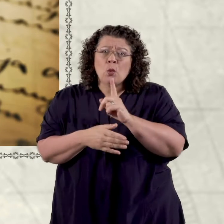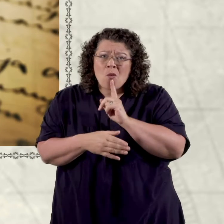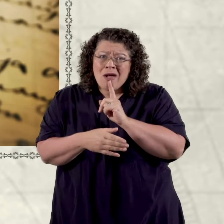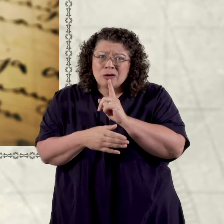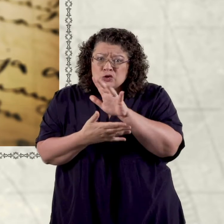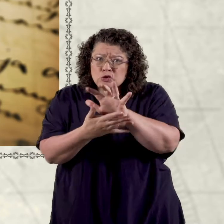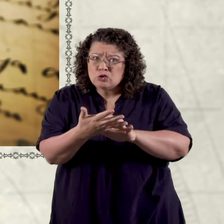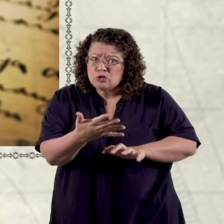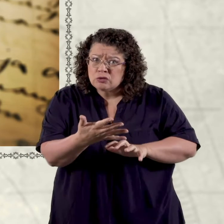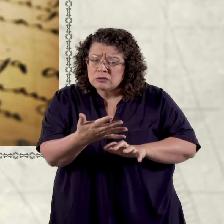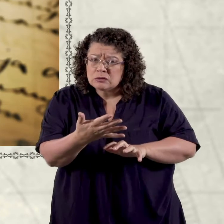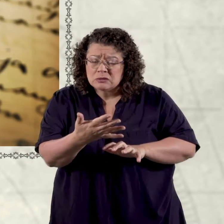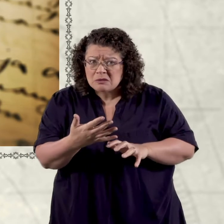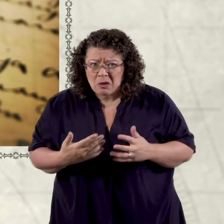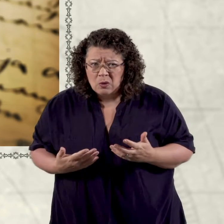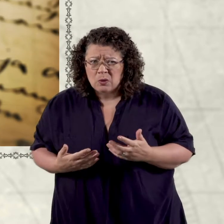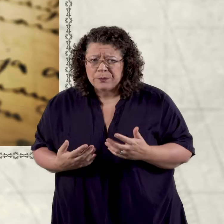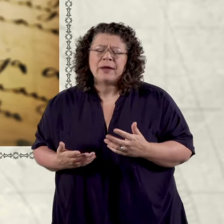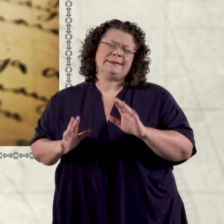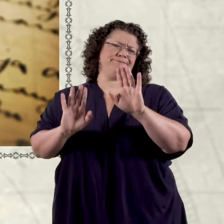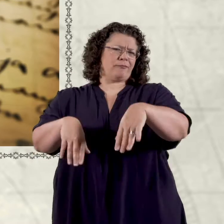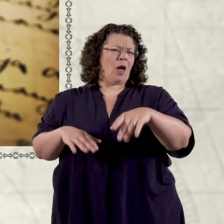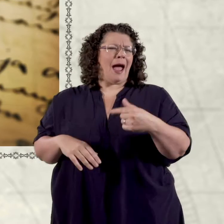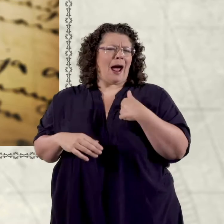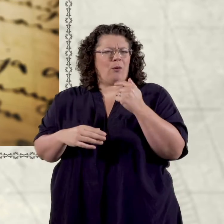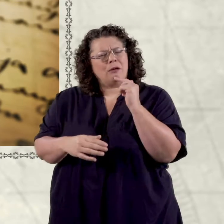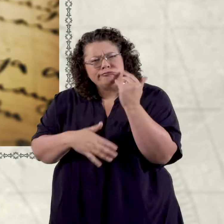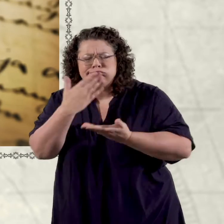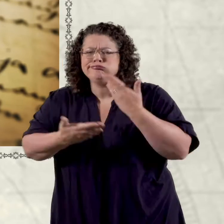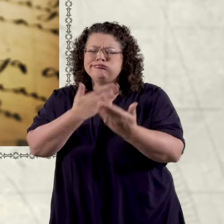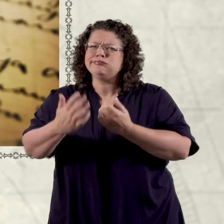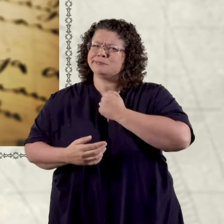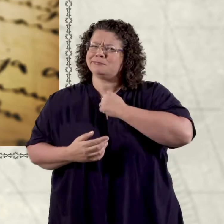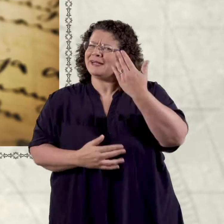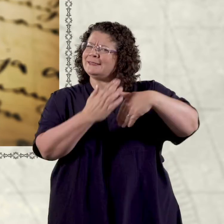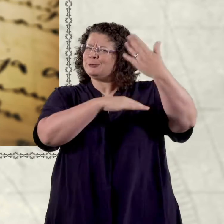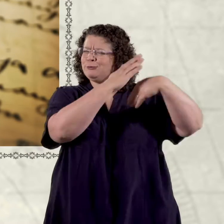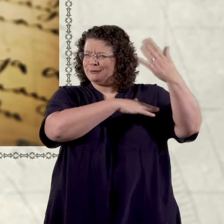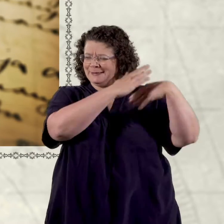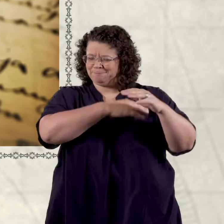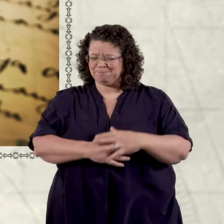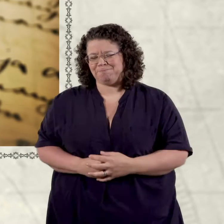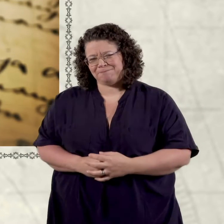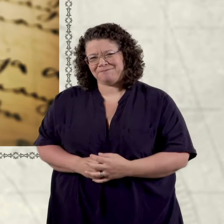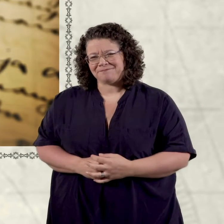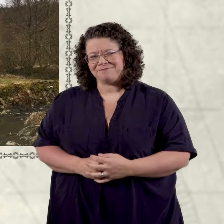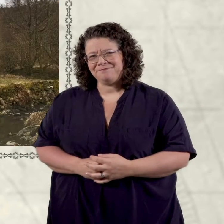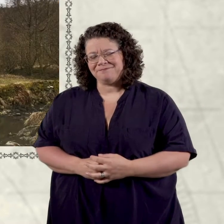into Welsh? No? Well, let me tell you a bit of my history